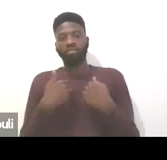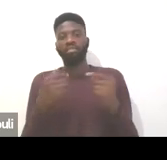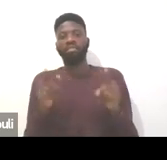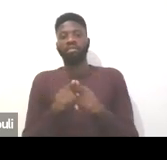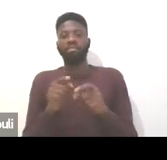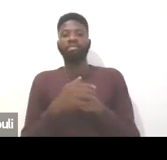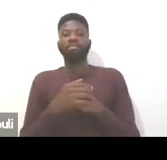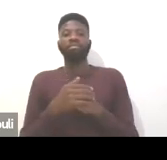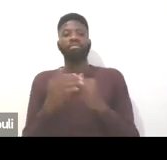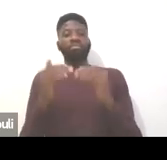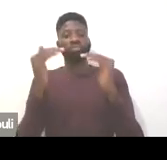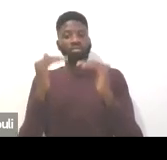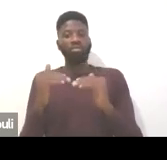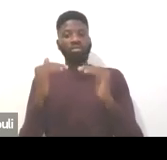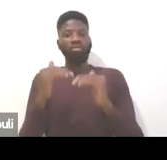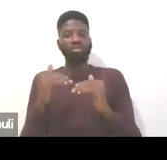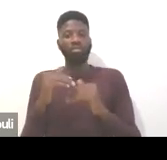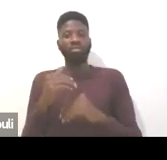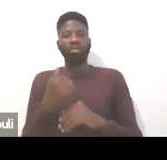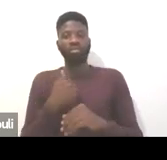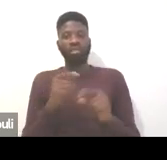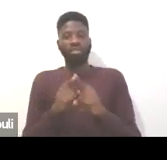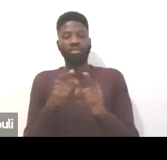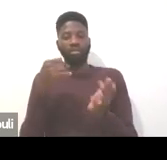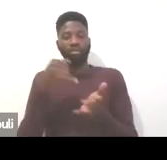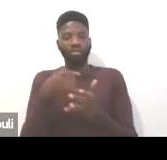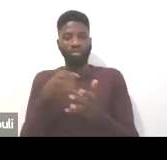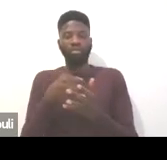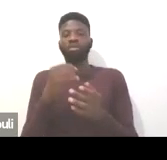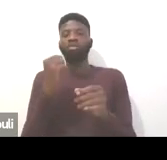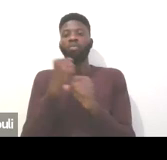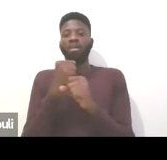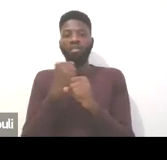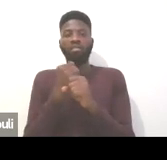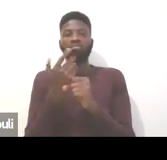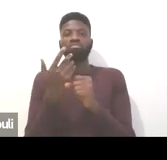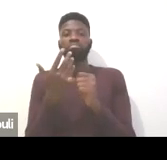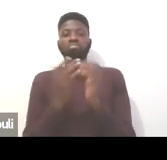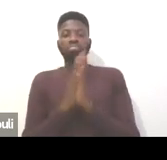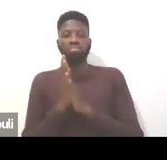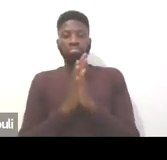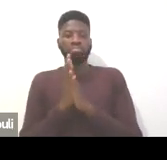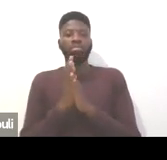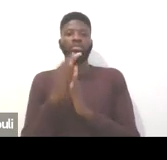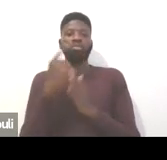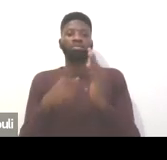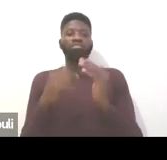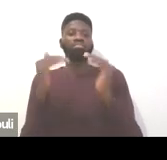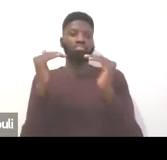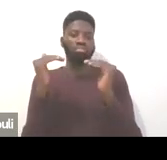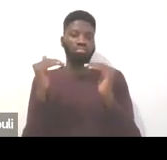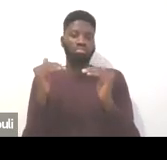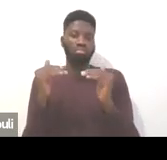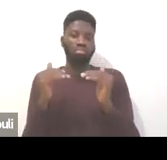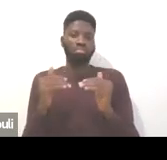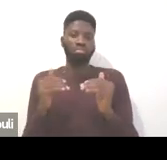We can go down. We see they've also included their hobbies. Then we can go down. We can